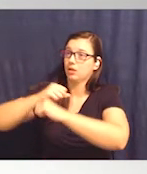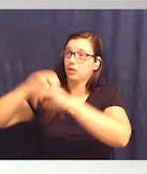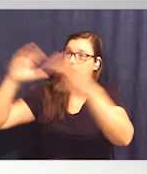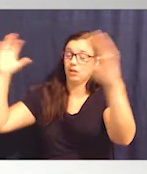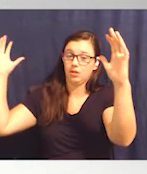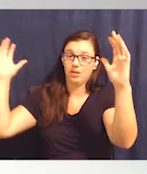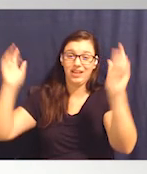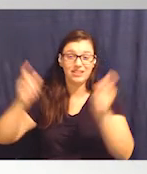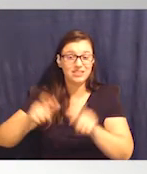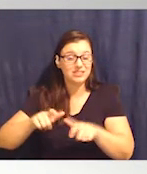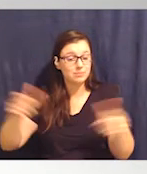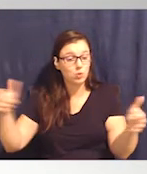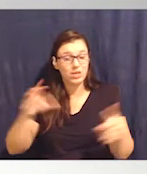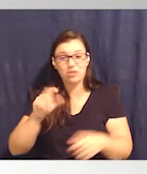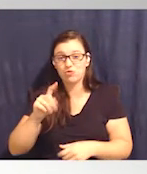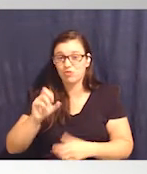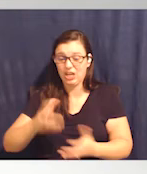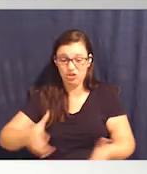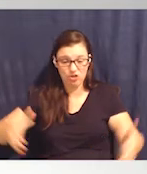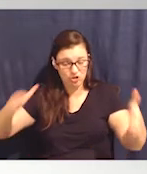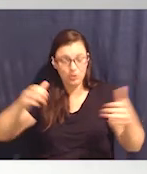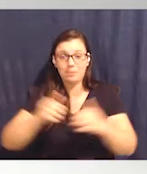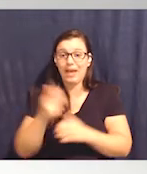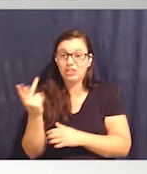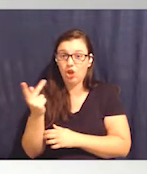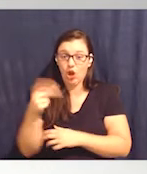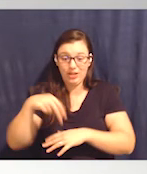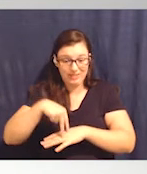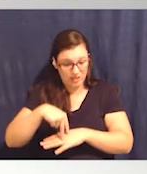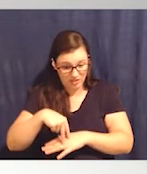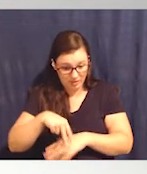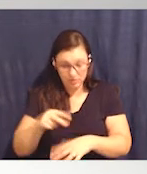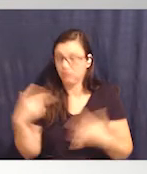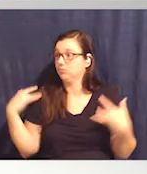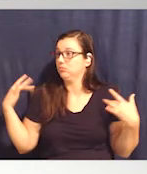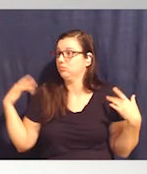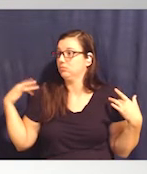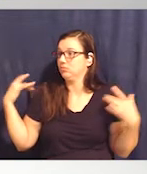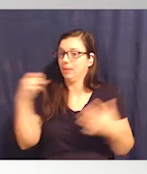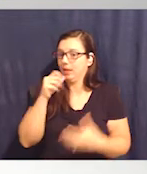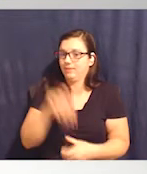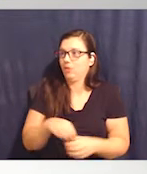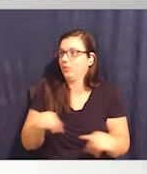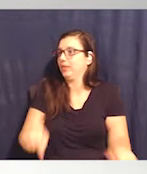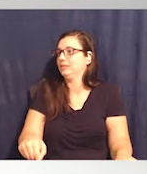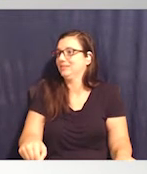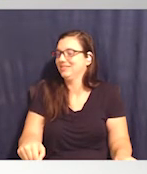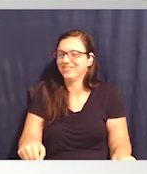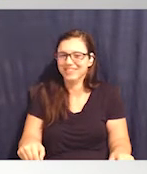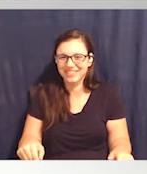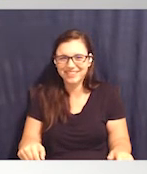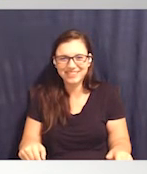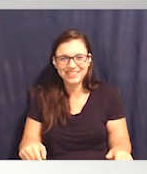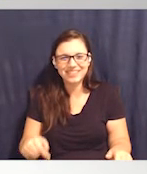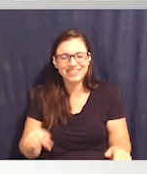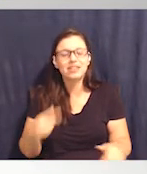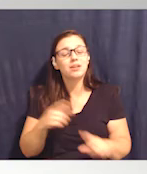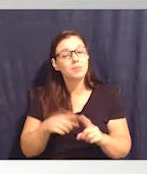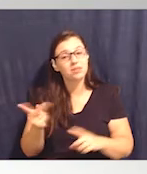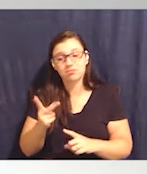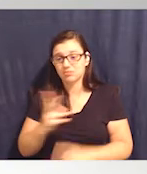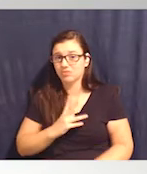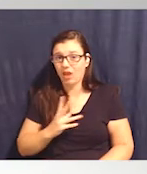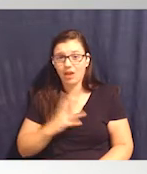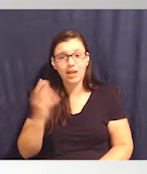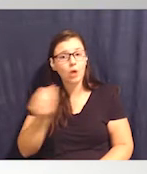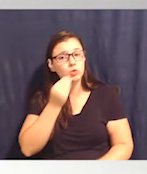retriever standing on the top going, I had nothing to do with this. And you know what? The two of them did just fine. They went out to dinner. They went to a movie. They came